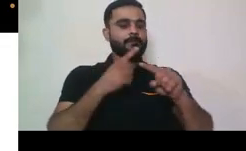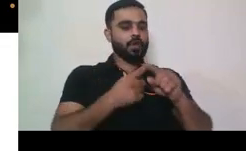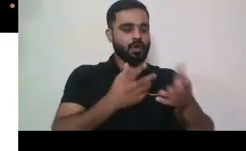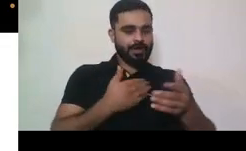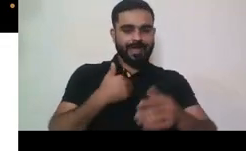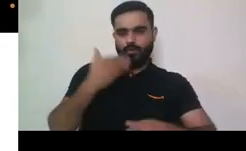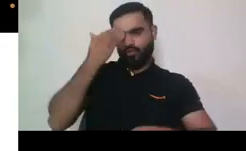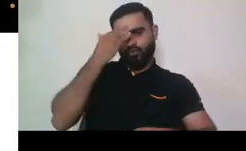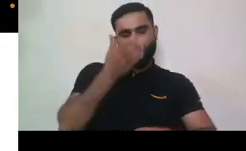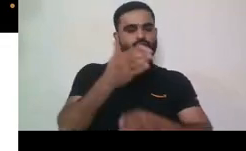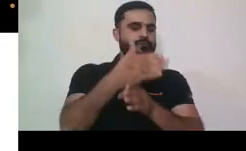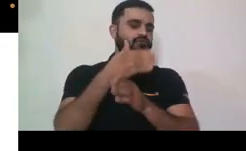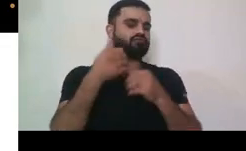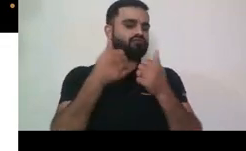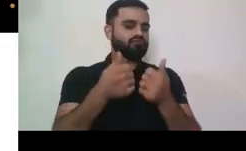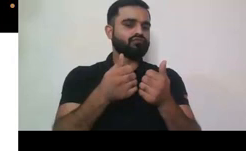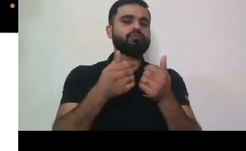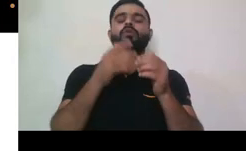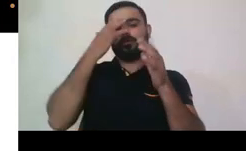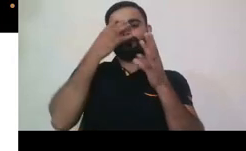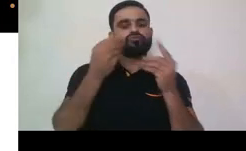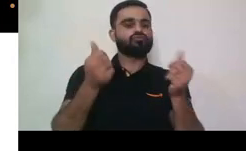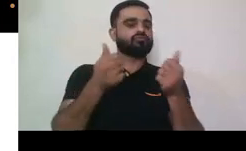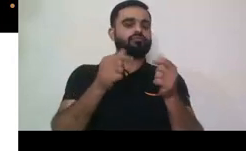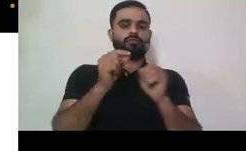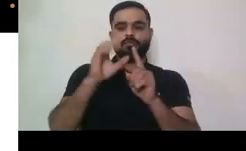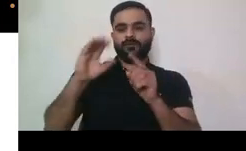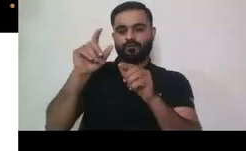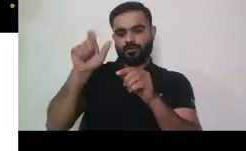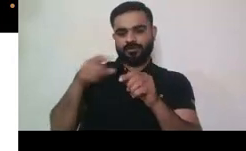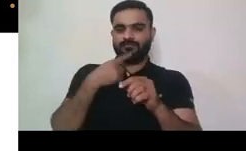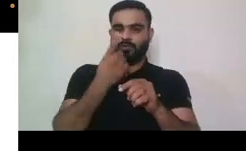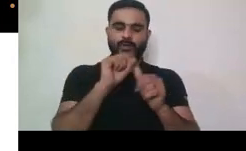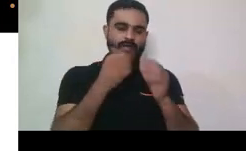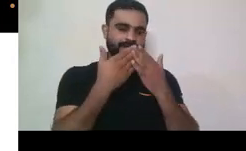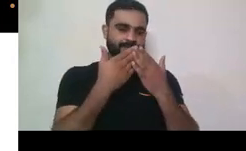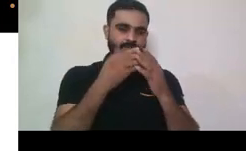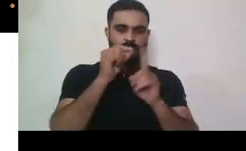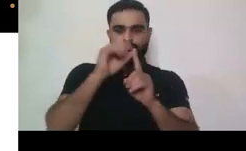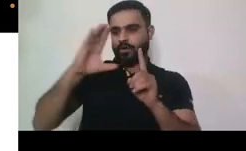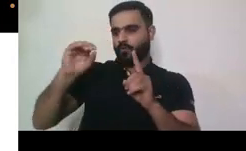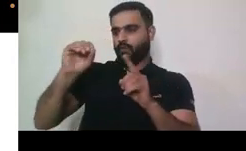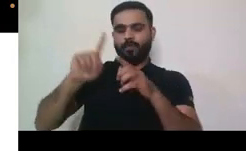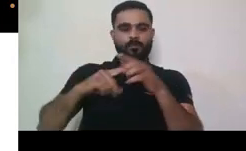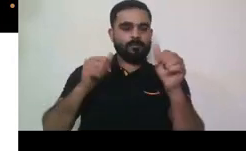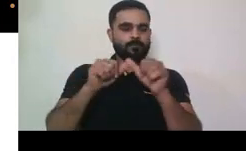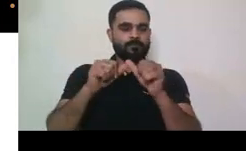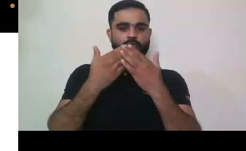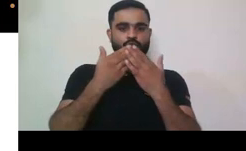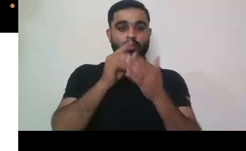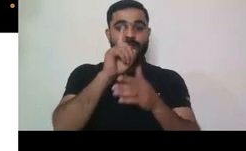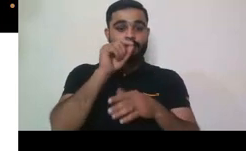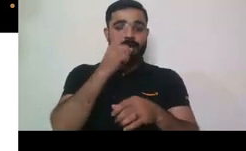know you can share good solutions to Pooja. So we will see here one case study of Pooja. Pooja, a high school English teacher,